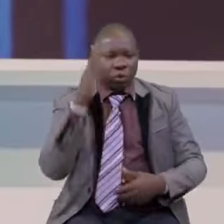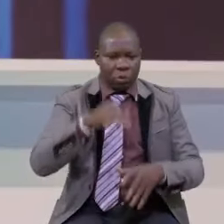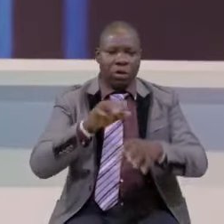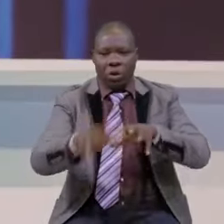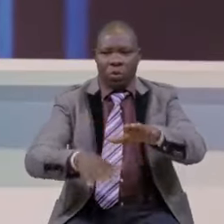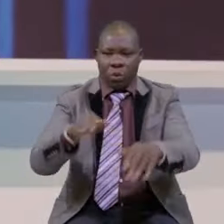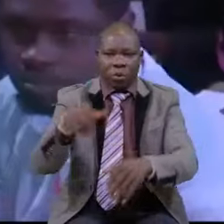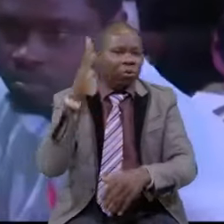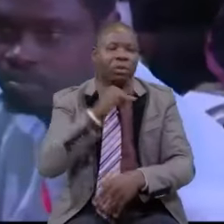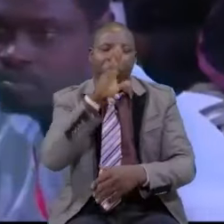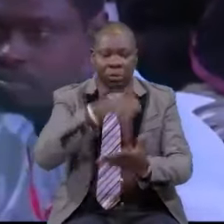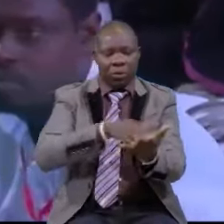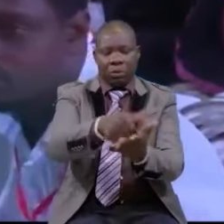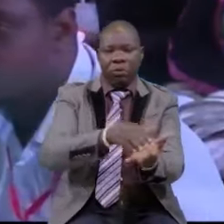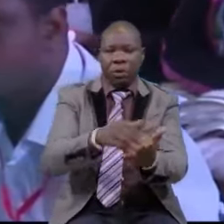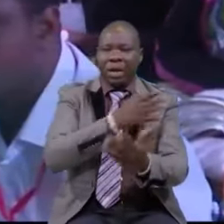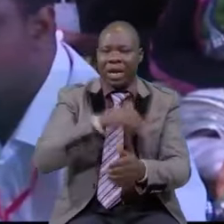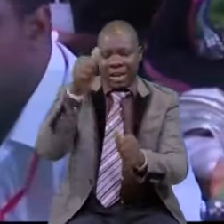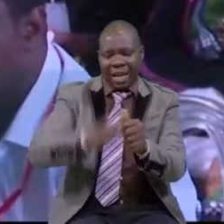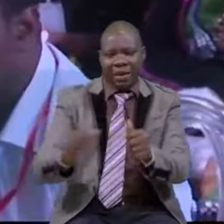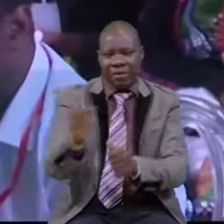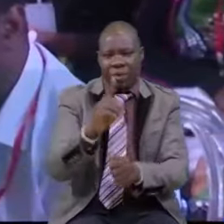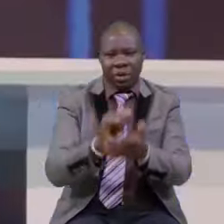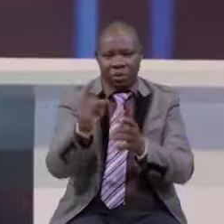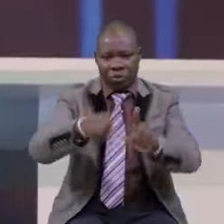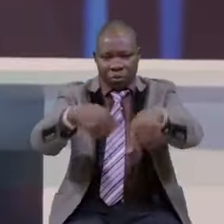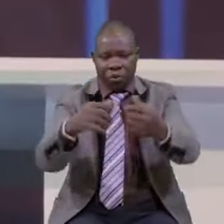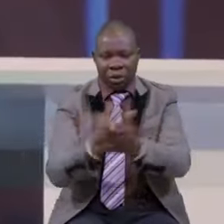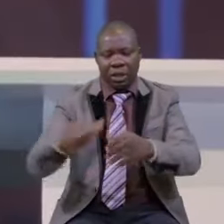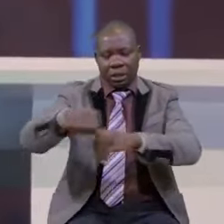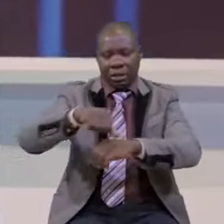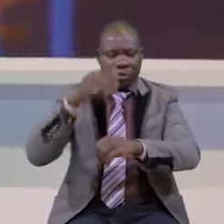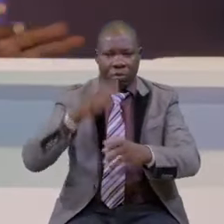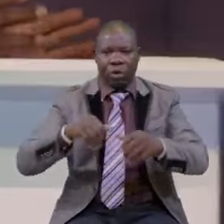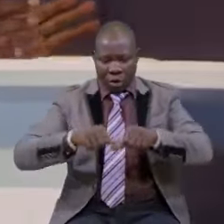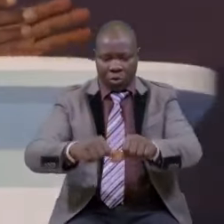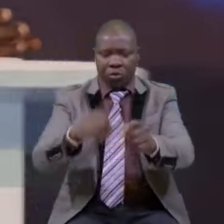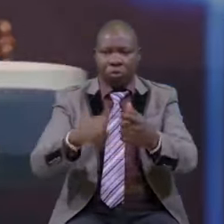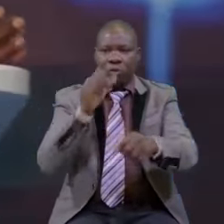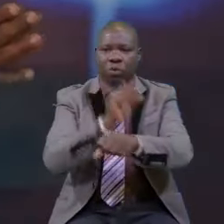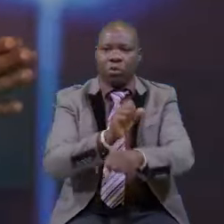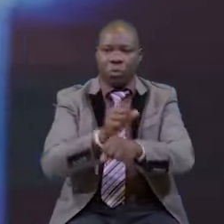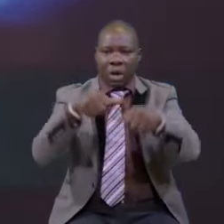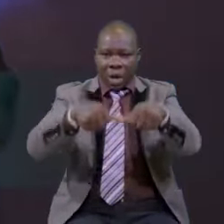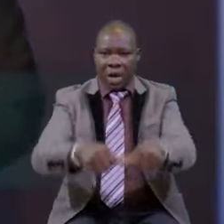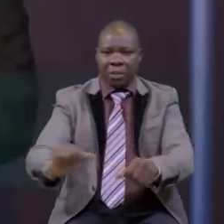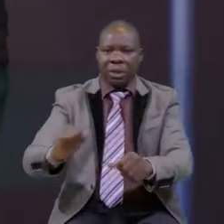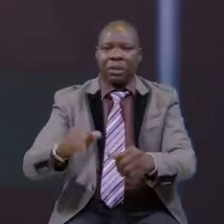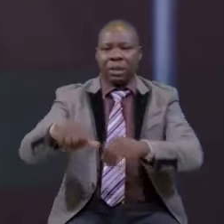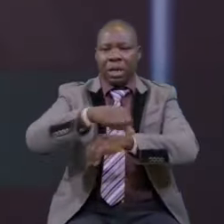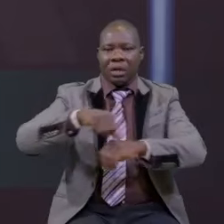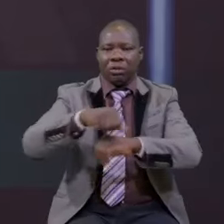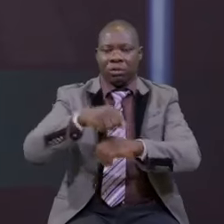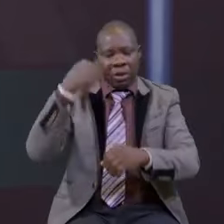you'll not be weary. And everywhere you go, that anointing will keep on walking. Abiding